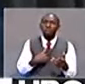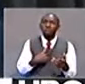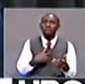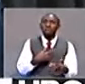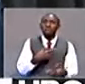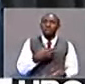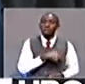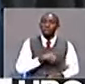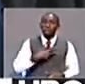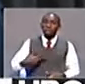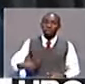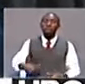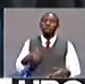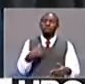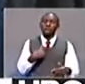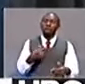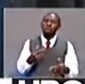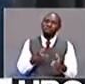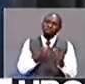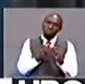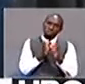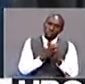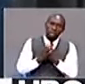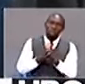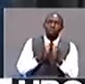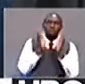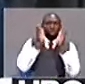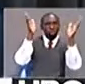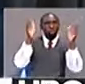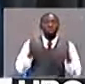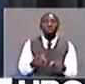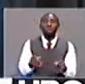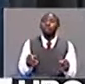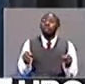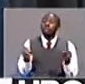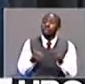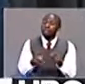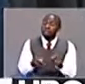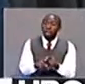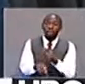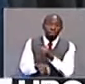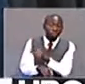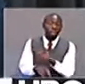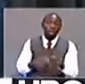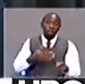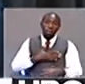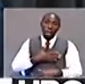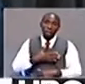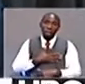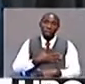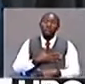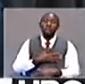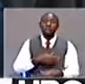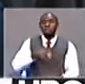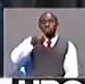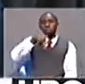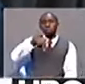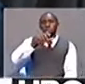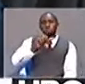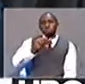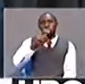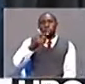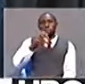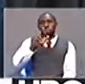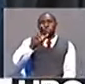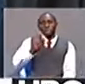I would have been with the Archbishop. Even then, right, Honorable Speaker, he has also been our patron at the